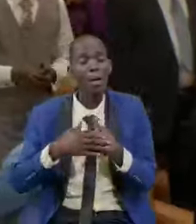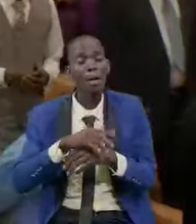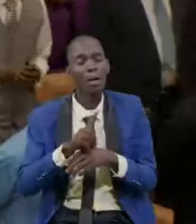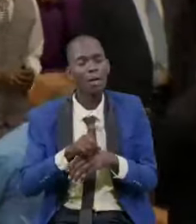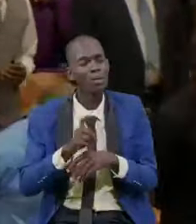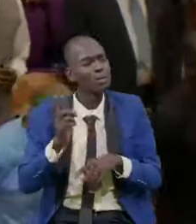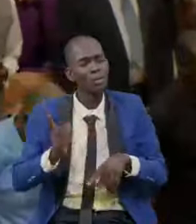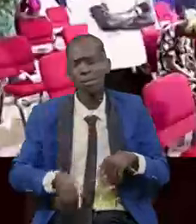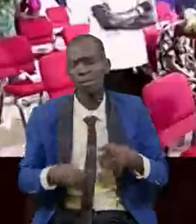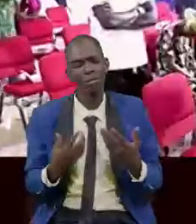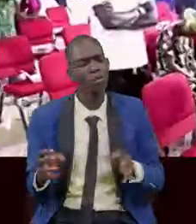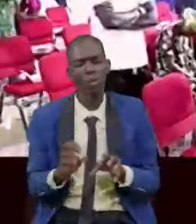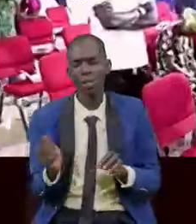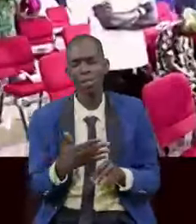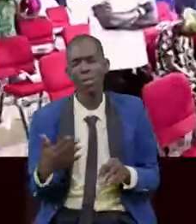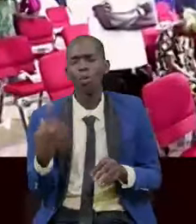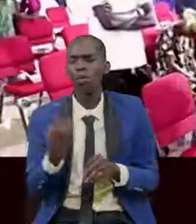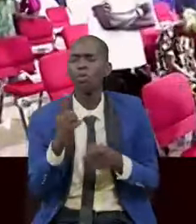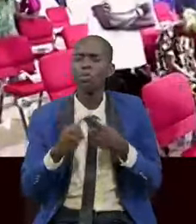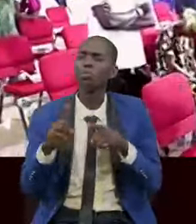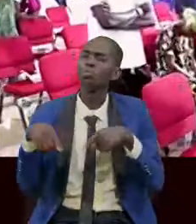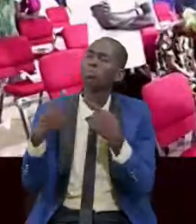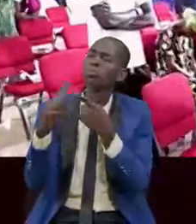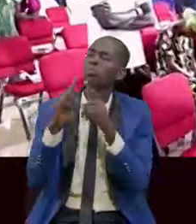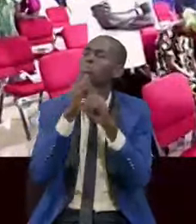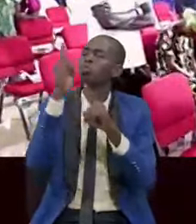how careless I have been.